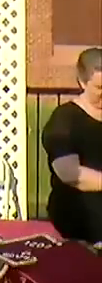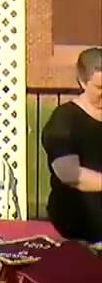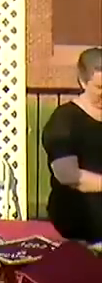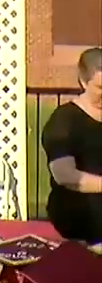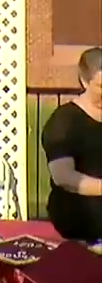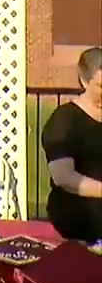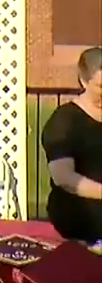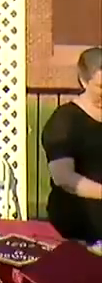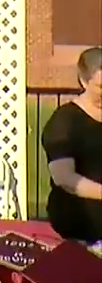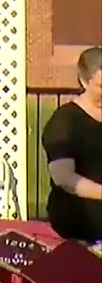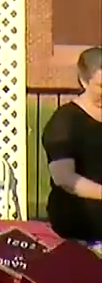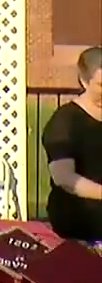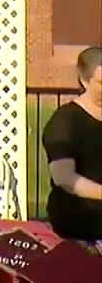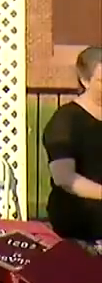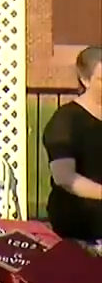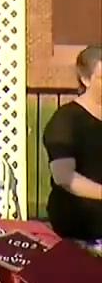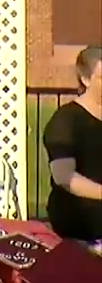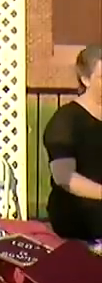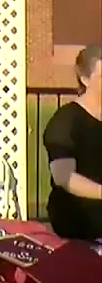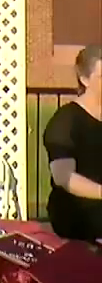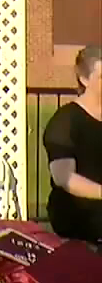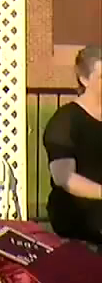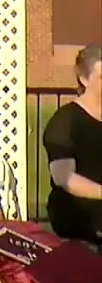Riley Daner.